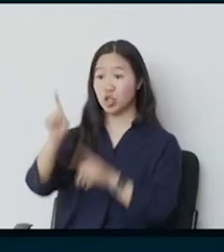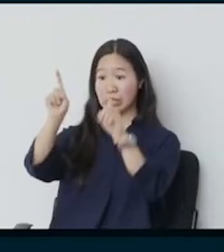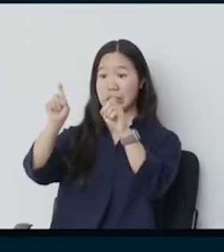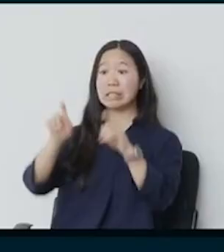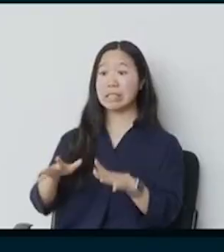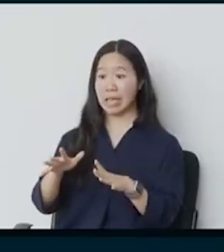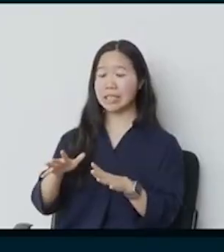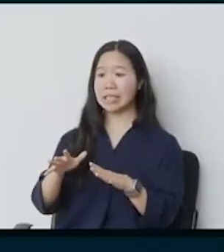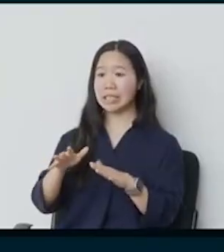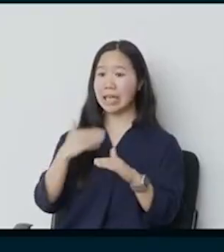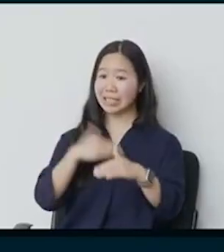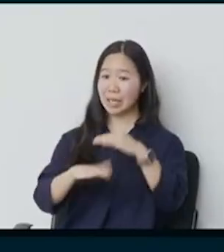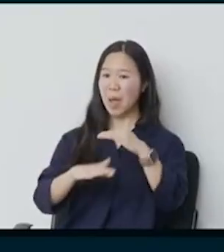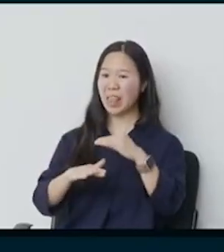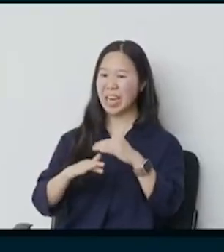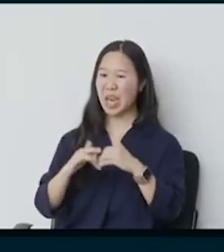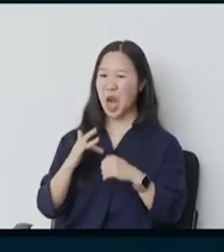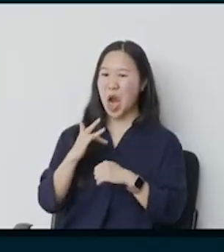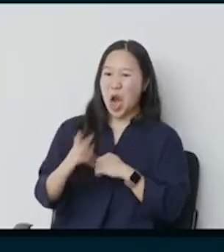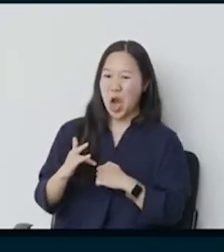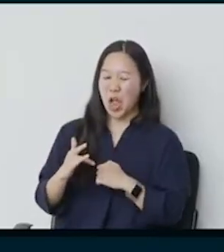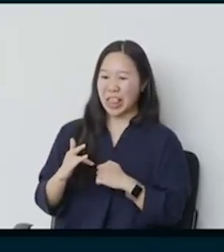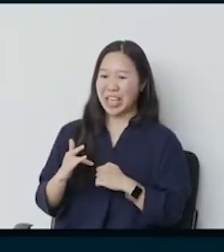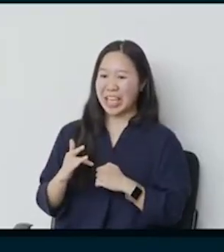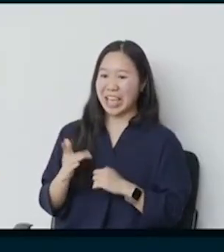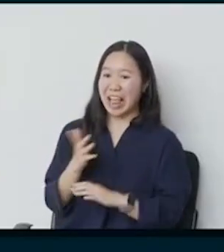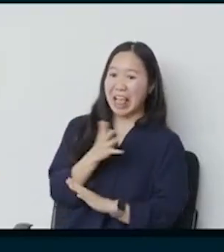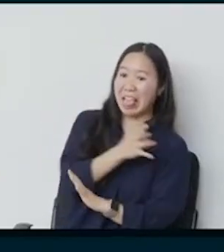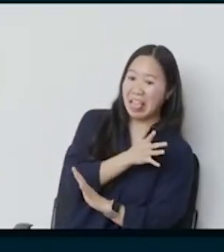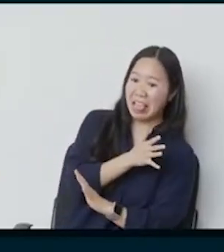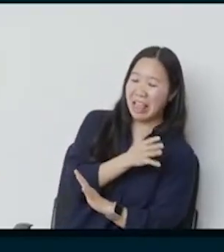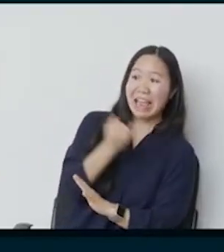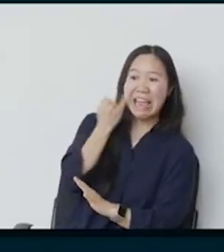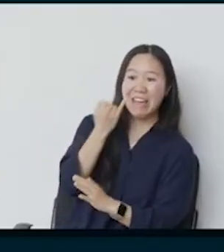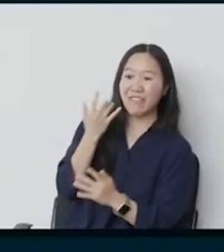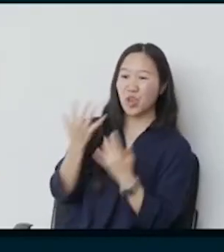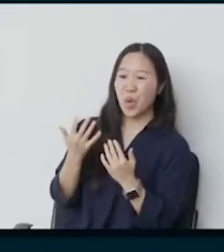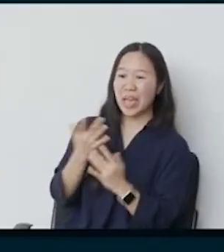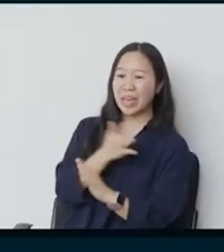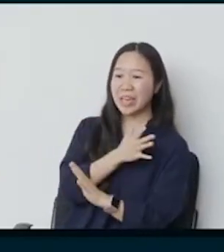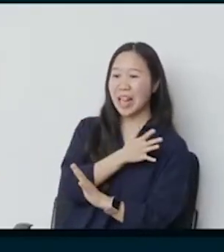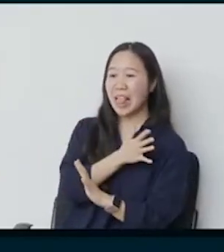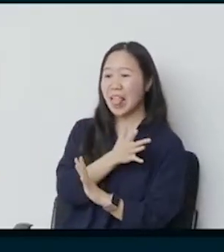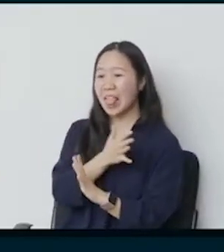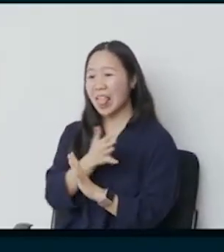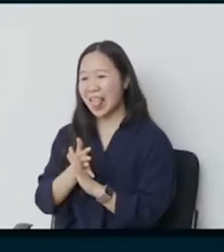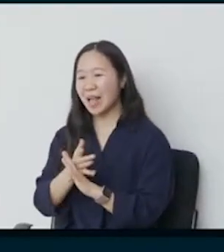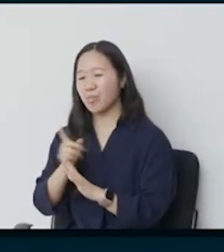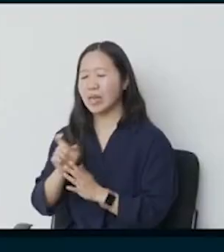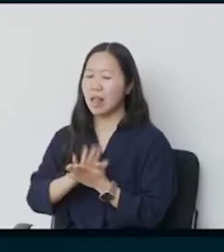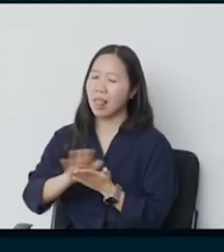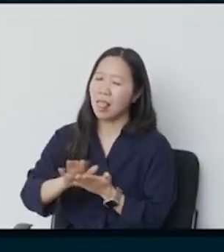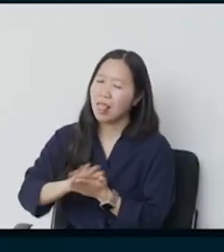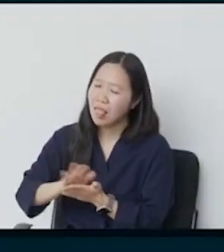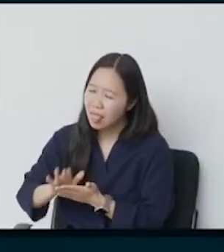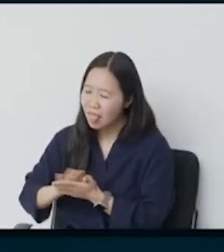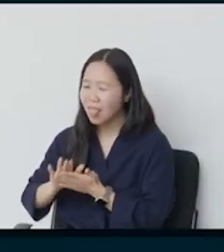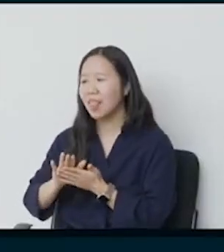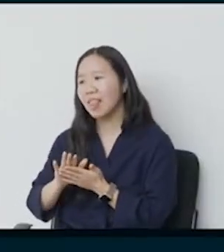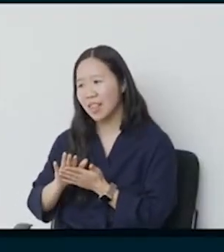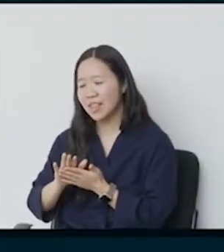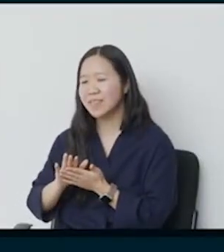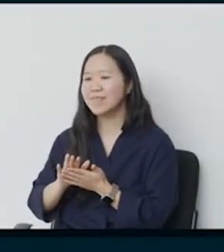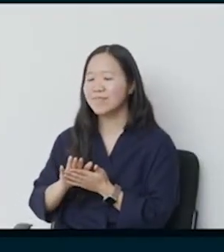accessibility early in your process. If you wait till the end, you've got a lot more cleanup work to do, right? If you're like, okay, we're